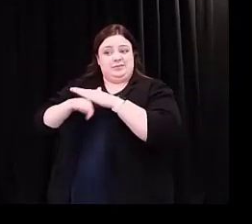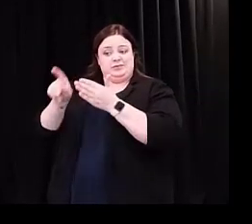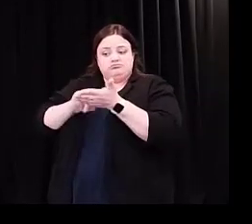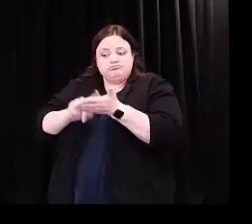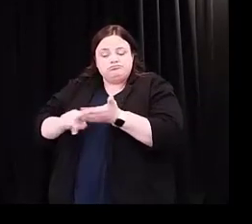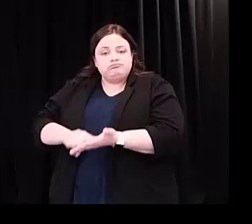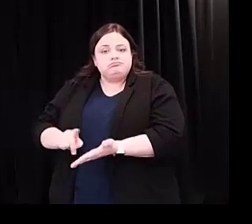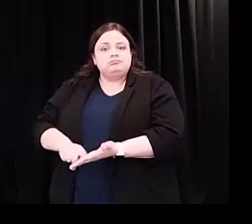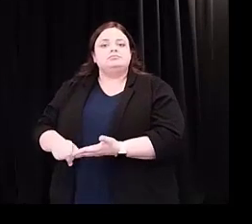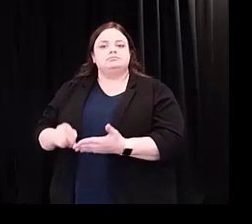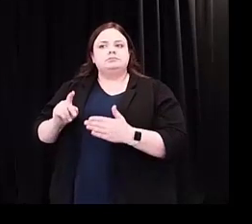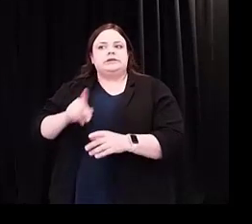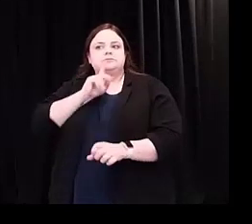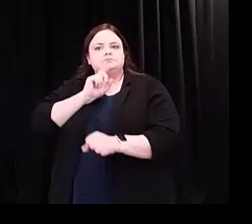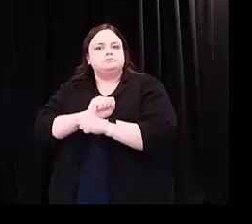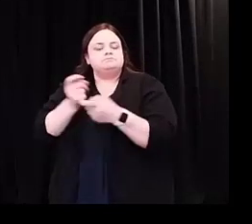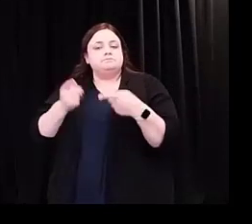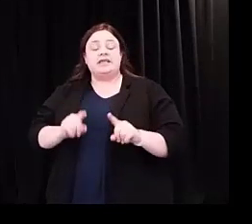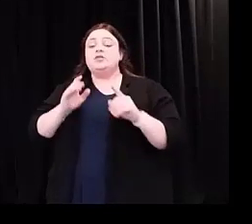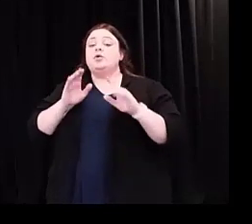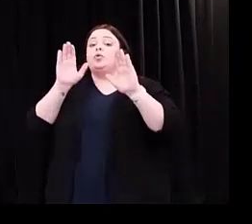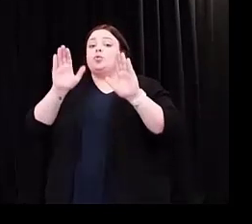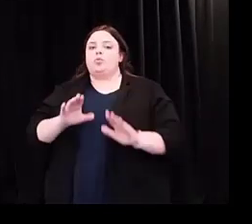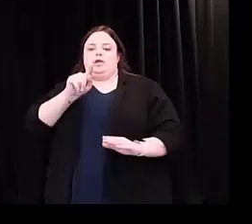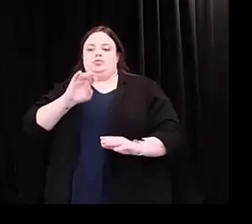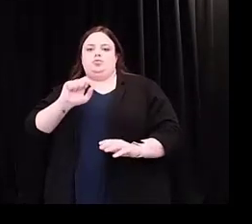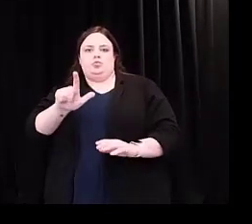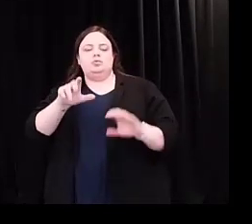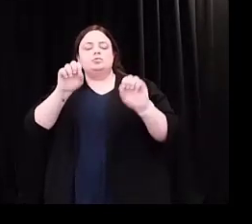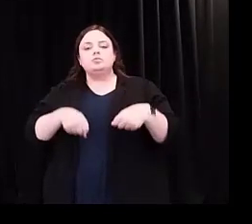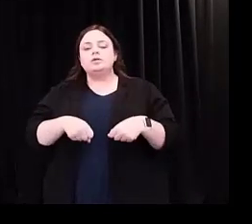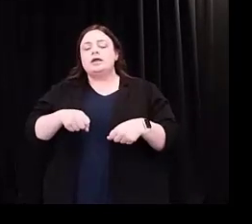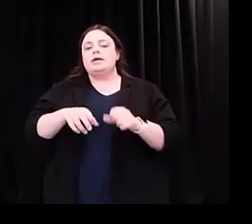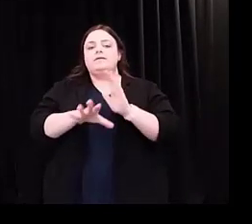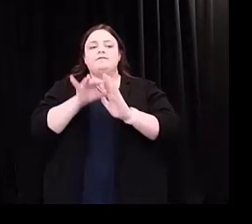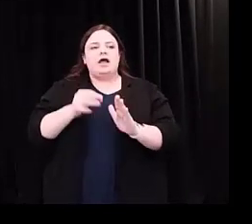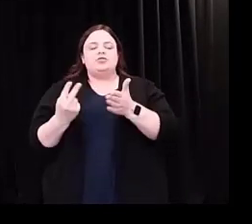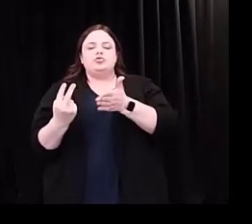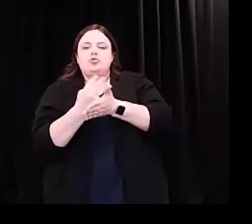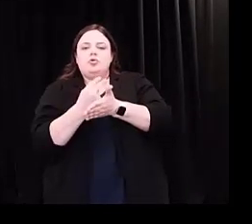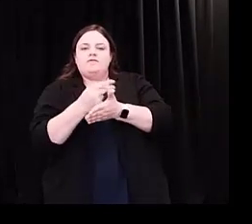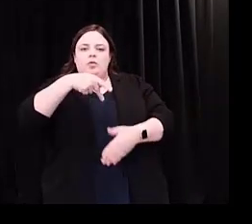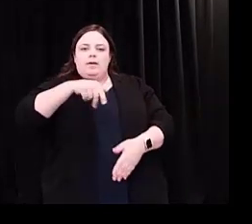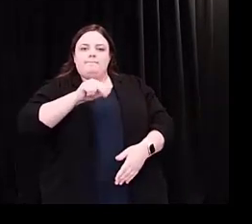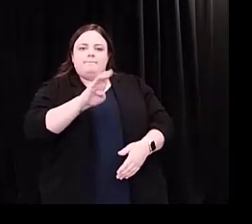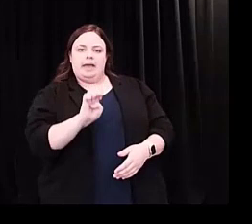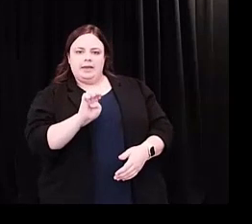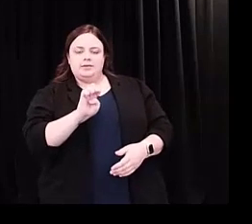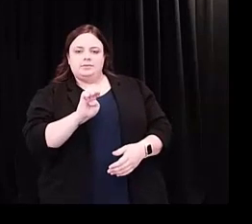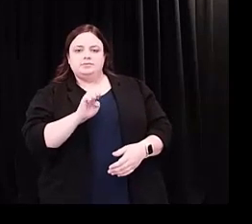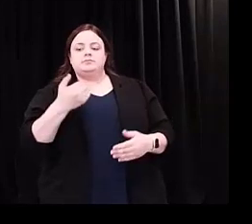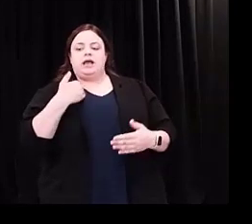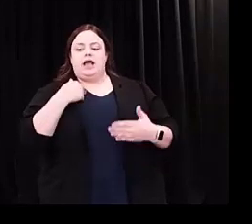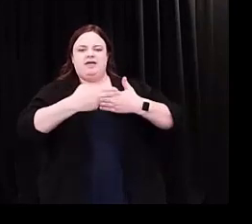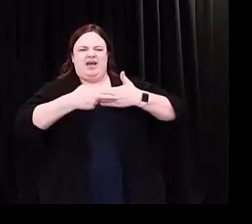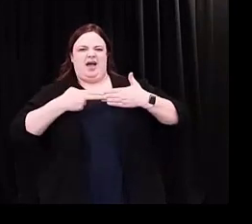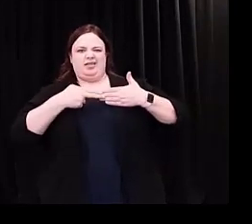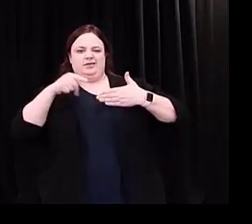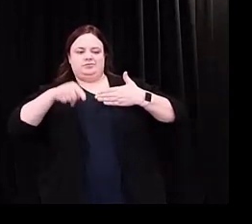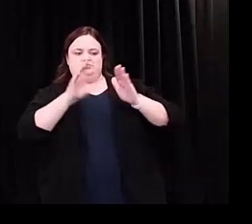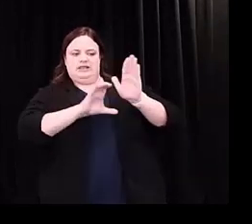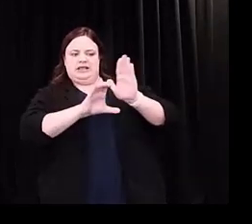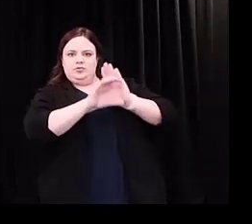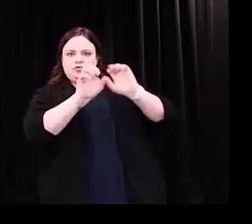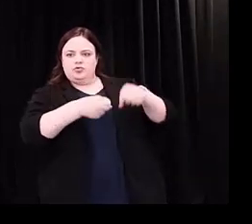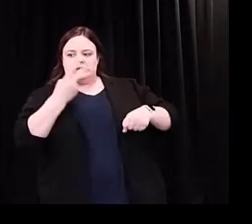Microsoft Word. It is a great tool. You can find it in the review pane across the toolbar. I've highlighted it in this image. You'll see